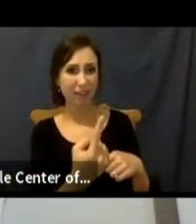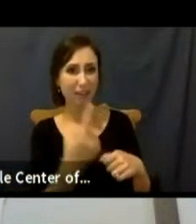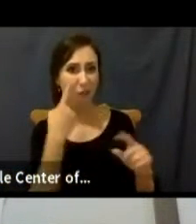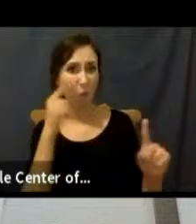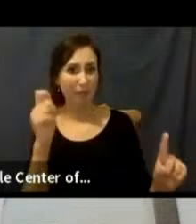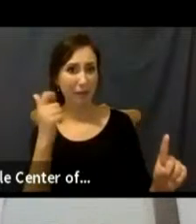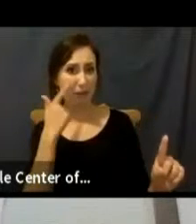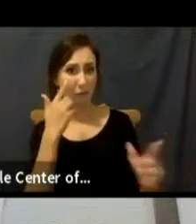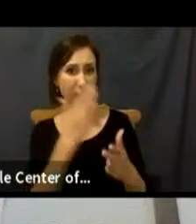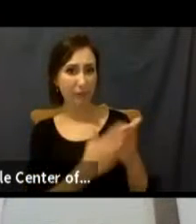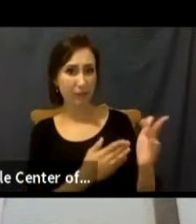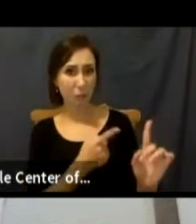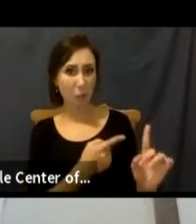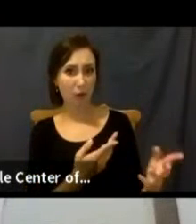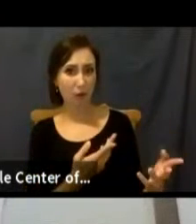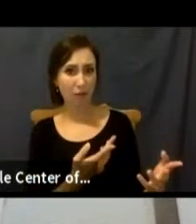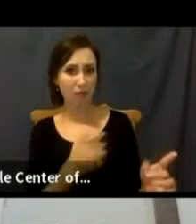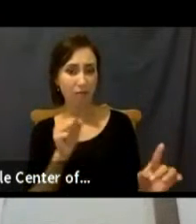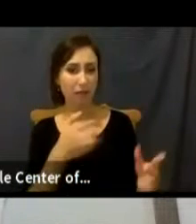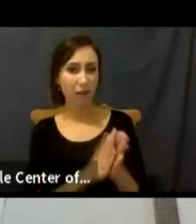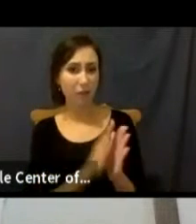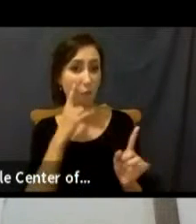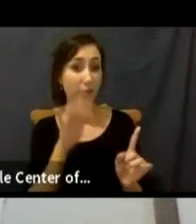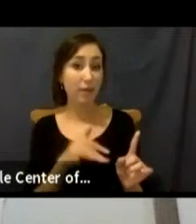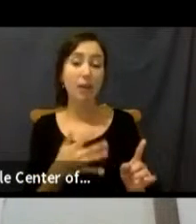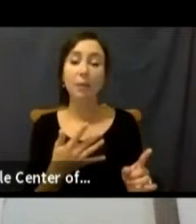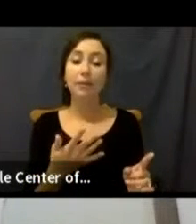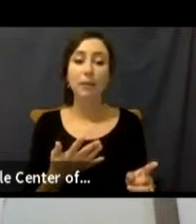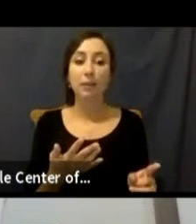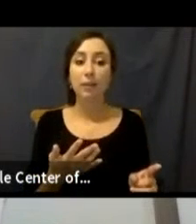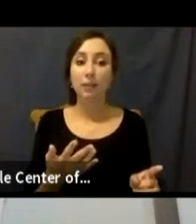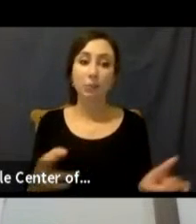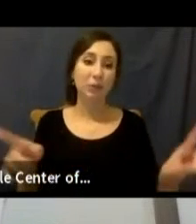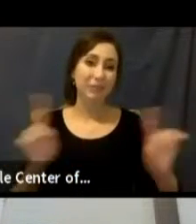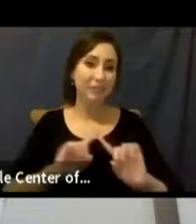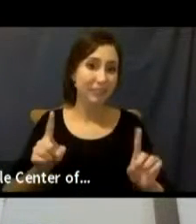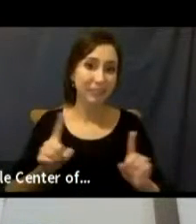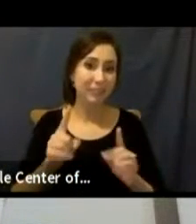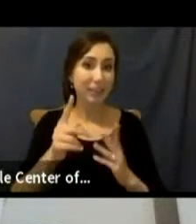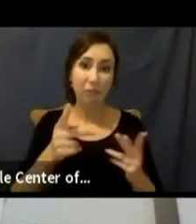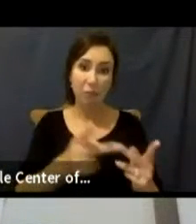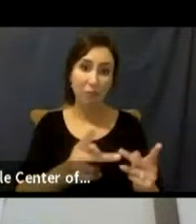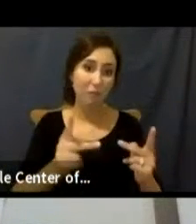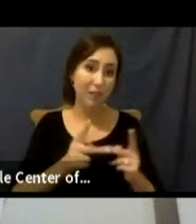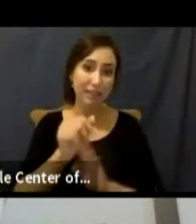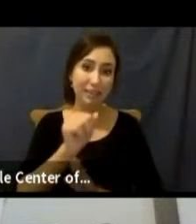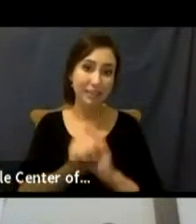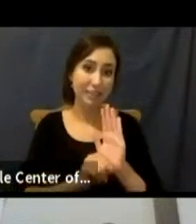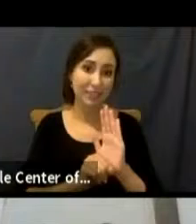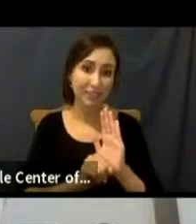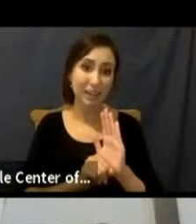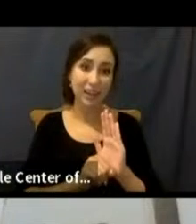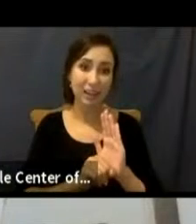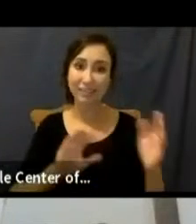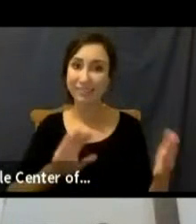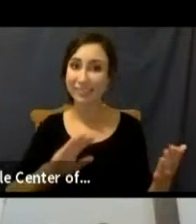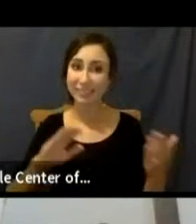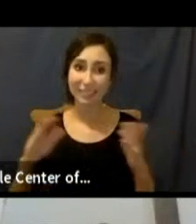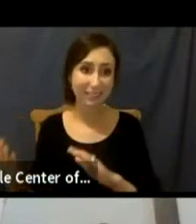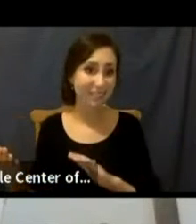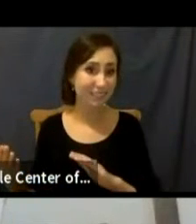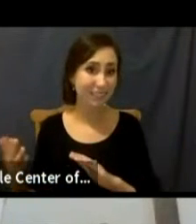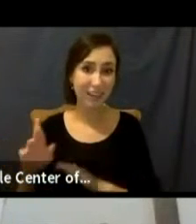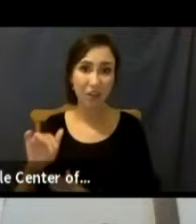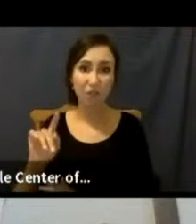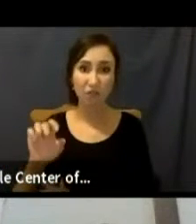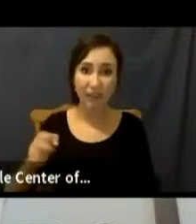at one point asking for that? I mean, we are just in a different place in our state. Our deaths are